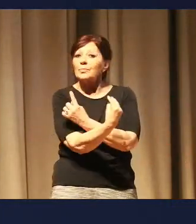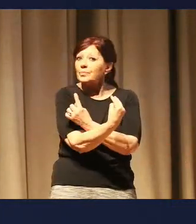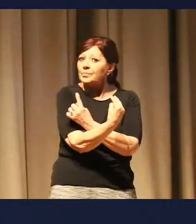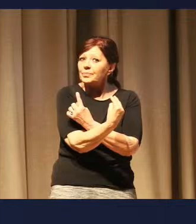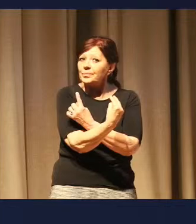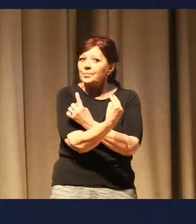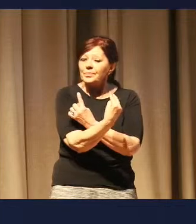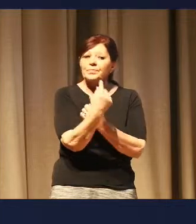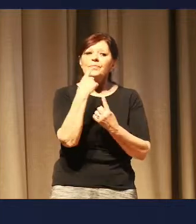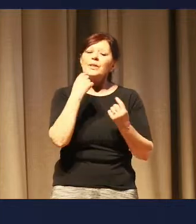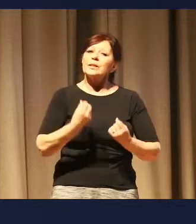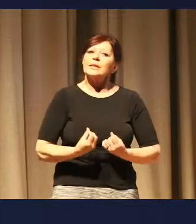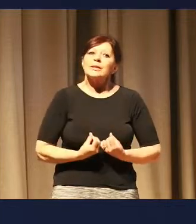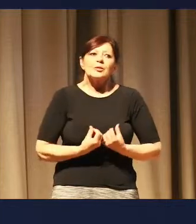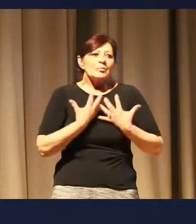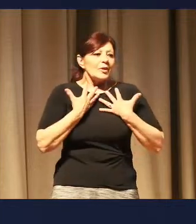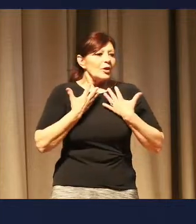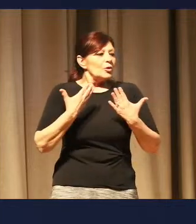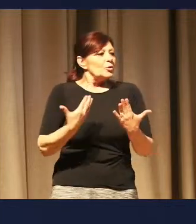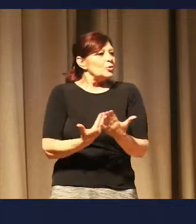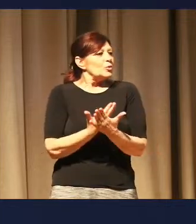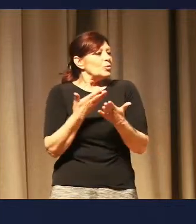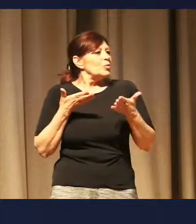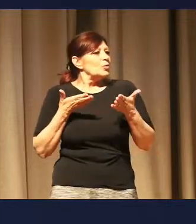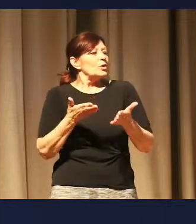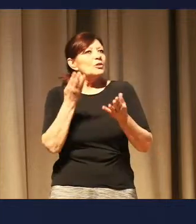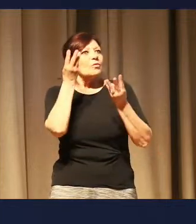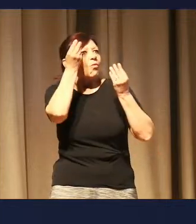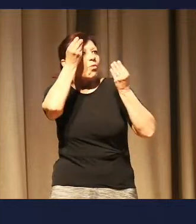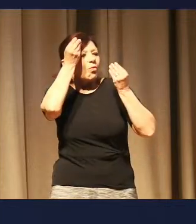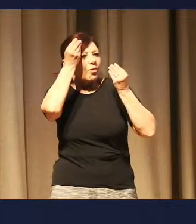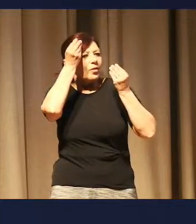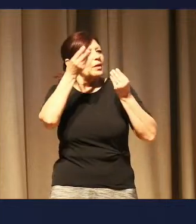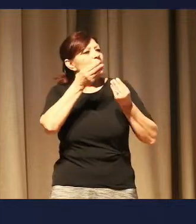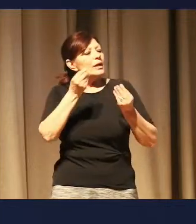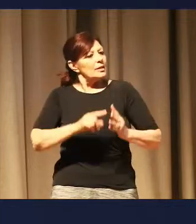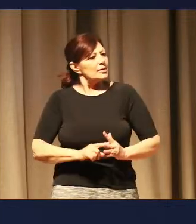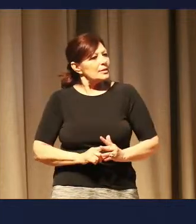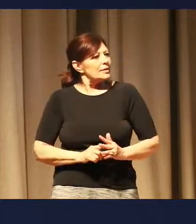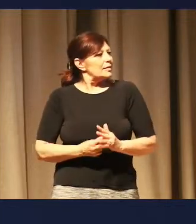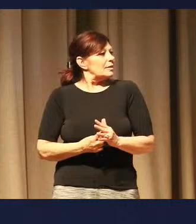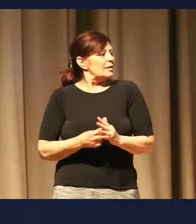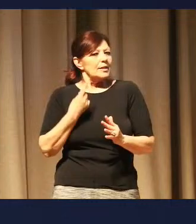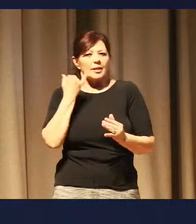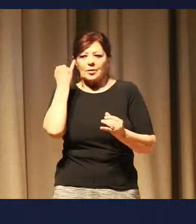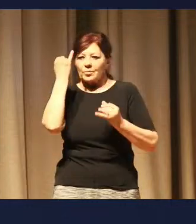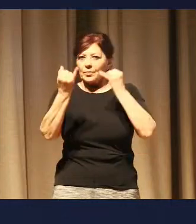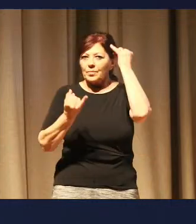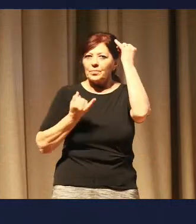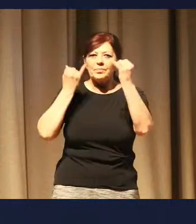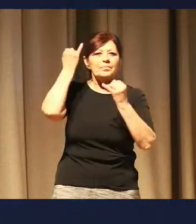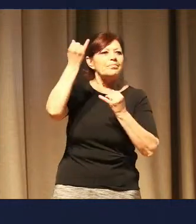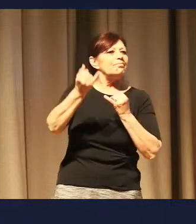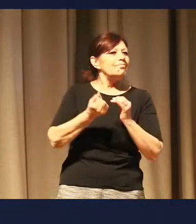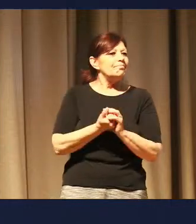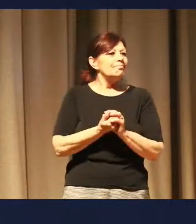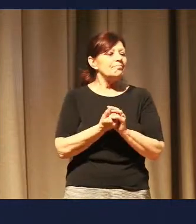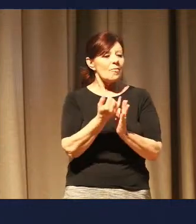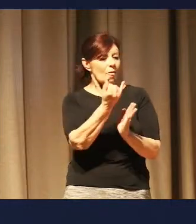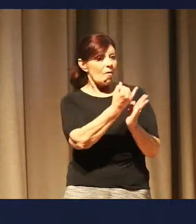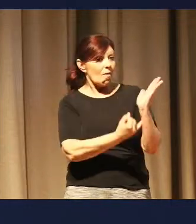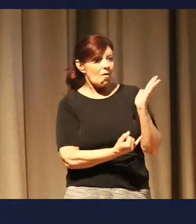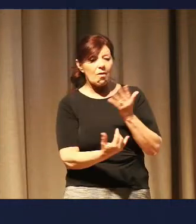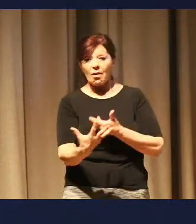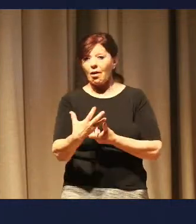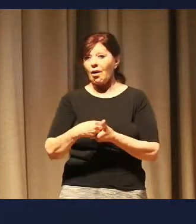It inspires fresh patterns of thought and stimulates the imagination. Art and